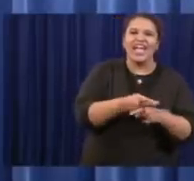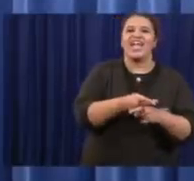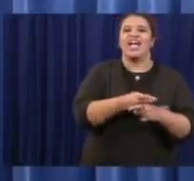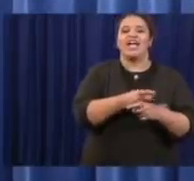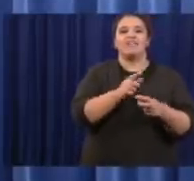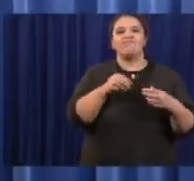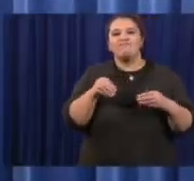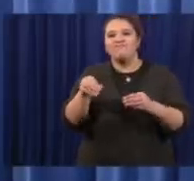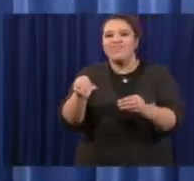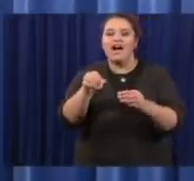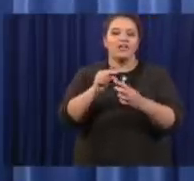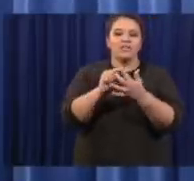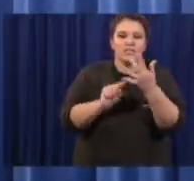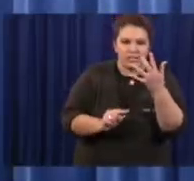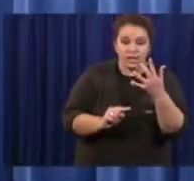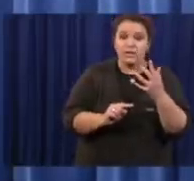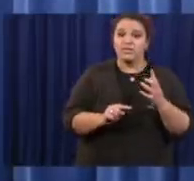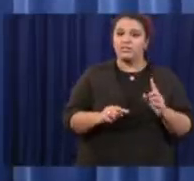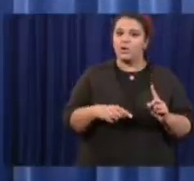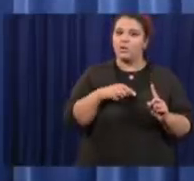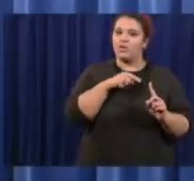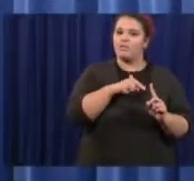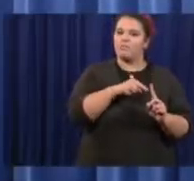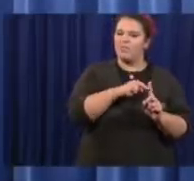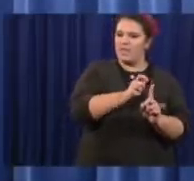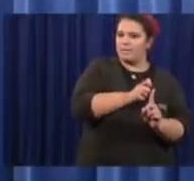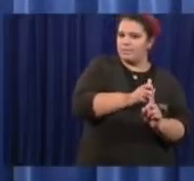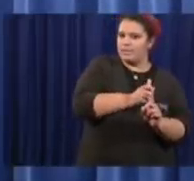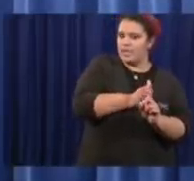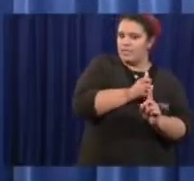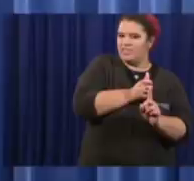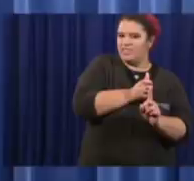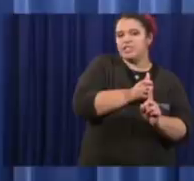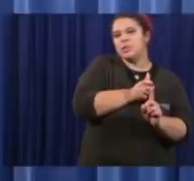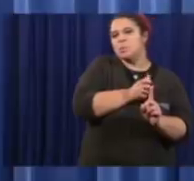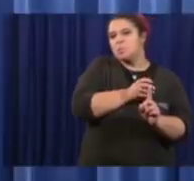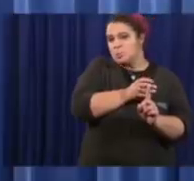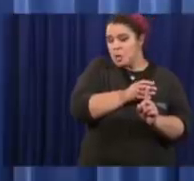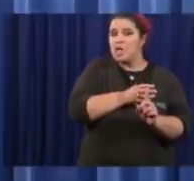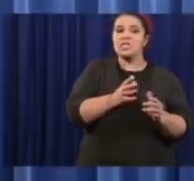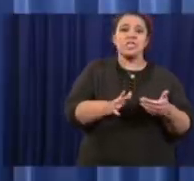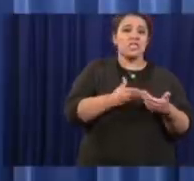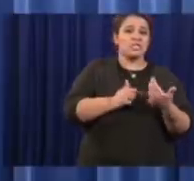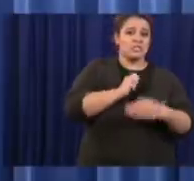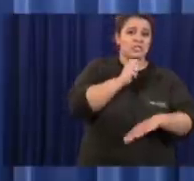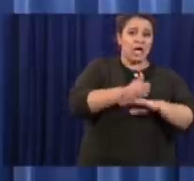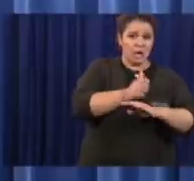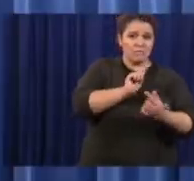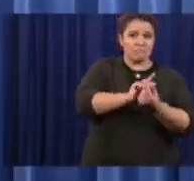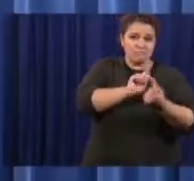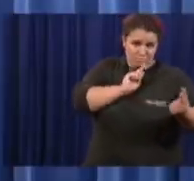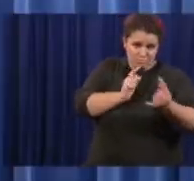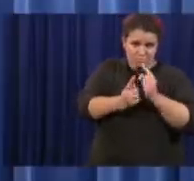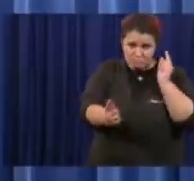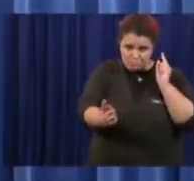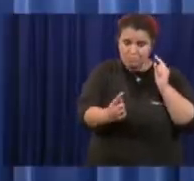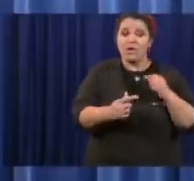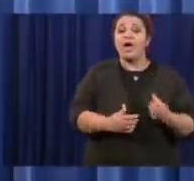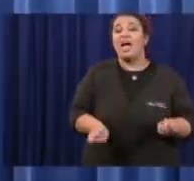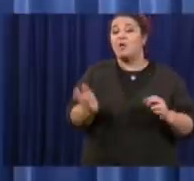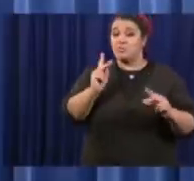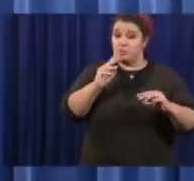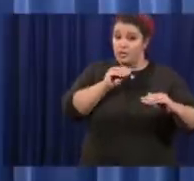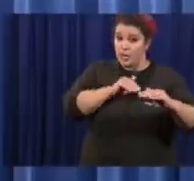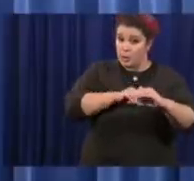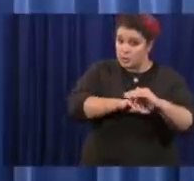own capacity because they can pretty easy sometimes apply social distance, limited